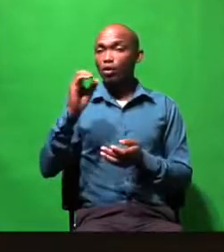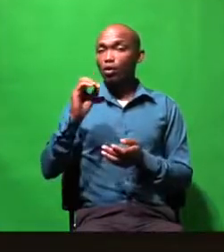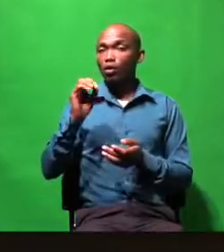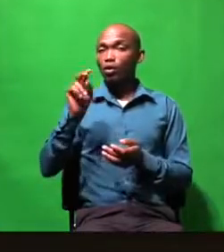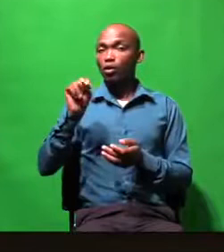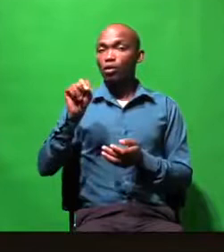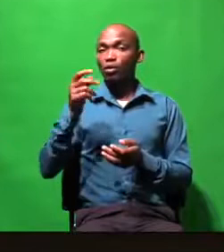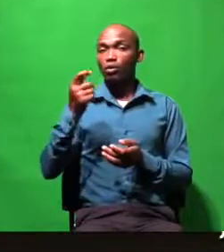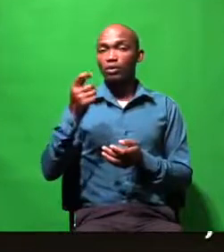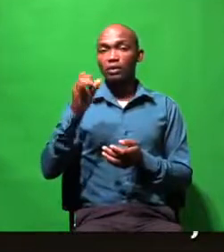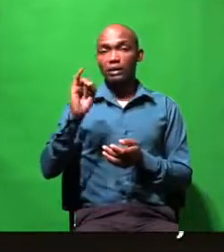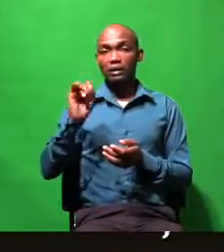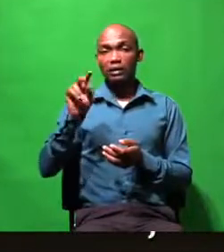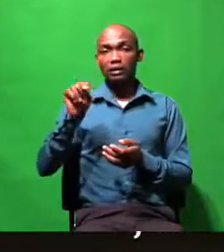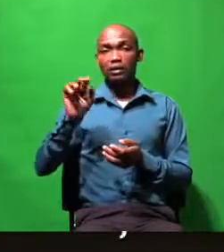shelf.